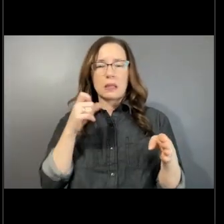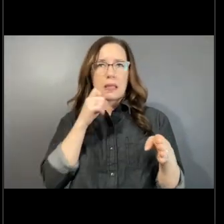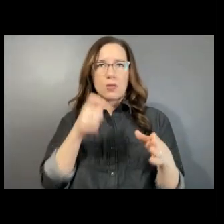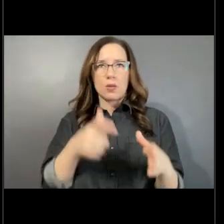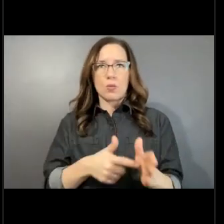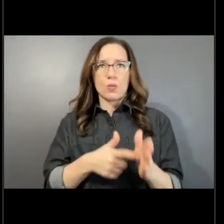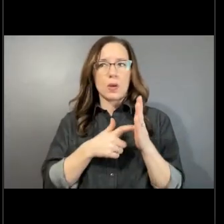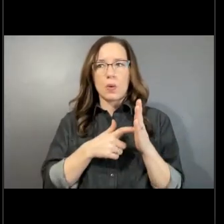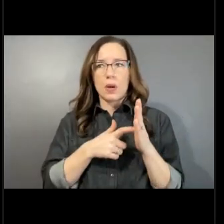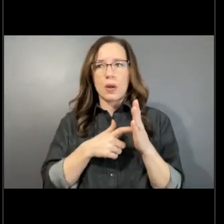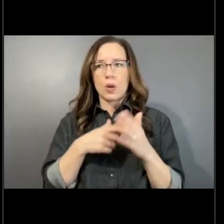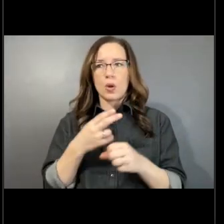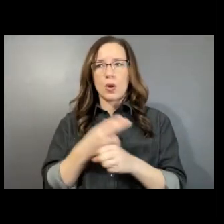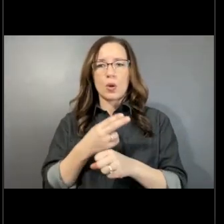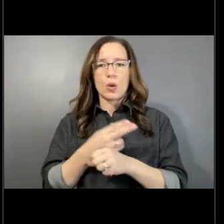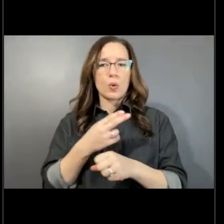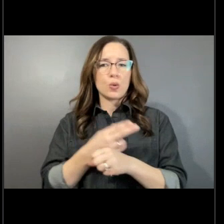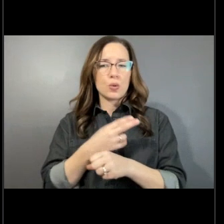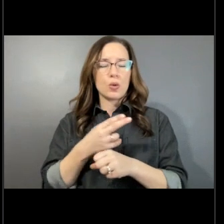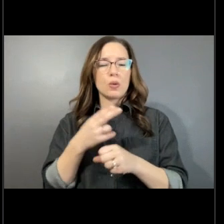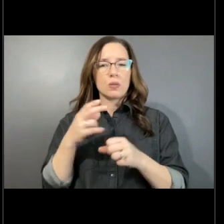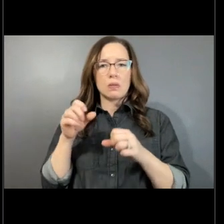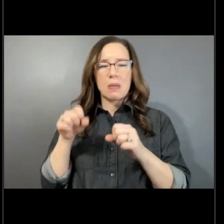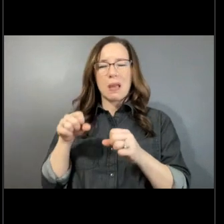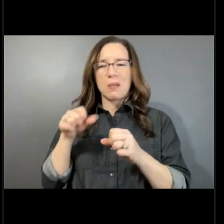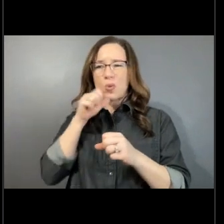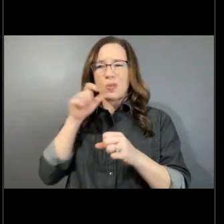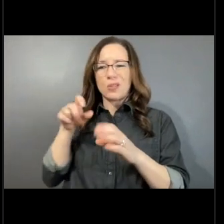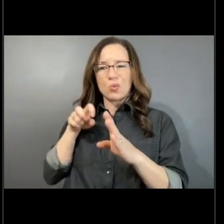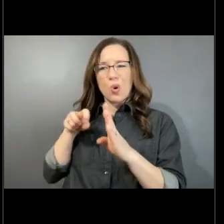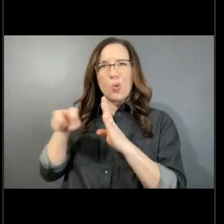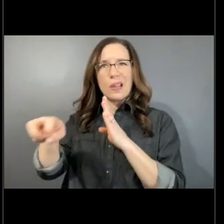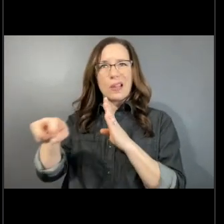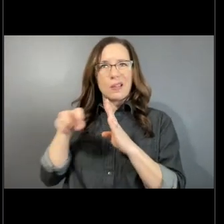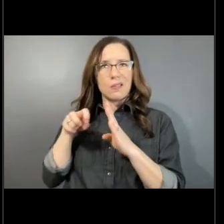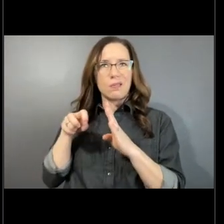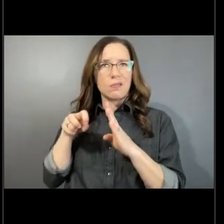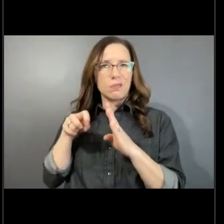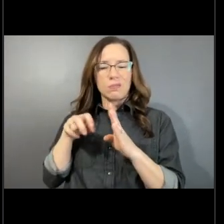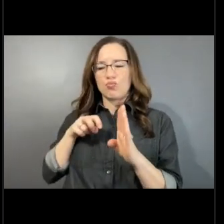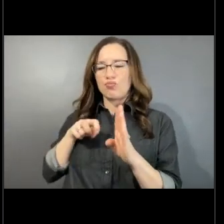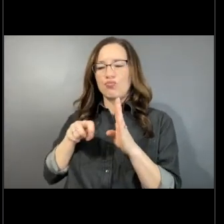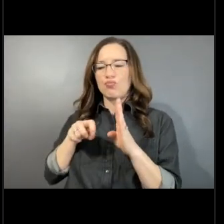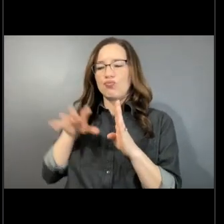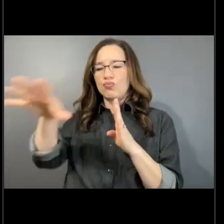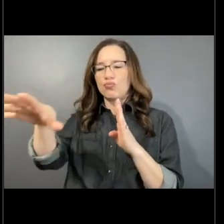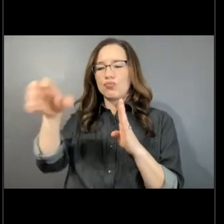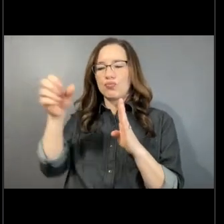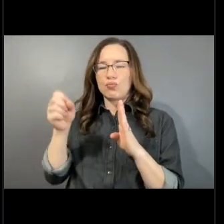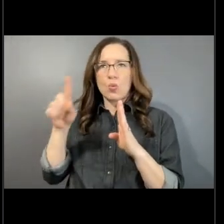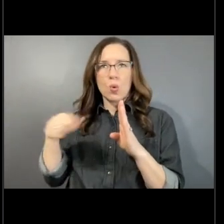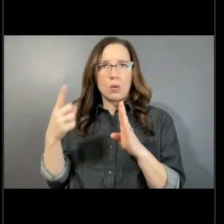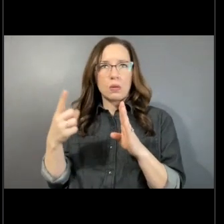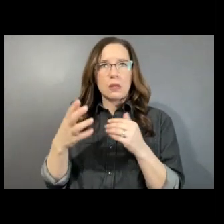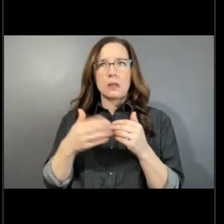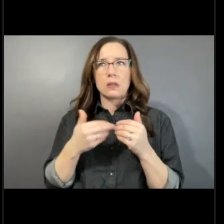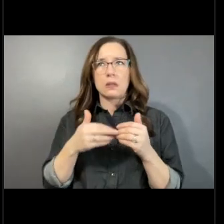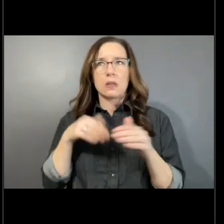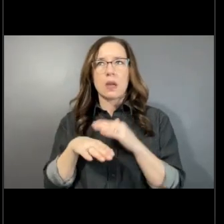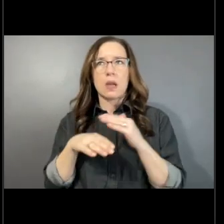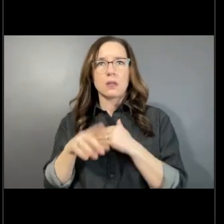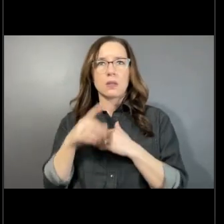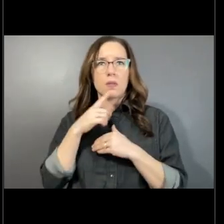the user to pass through the door to reach the contents. For easy access to